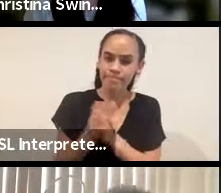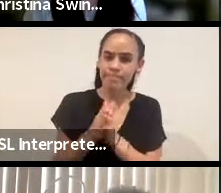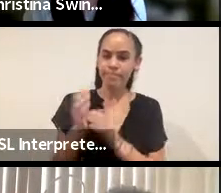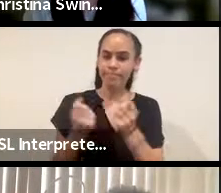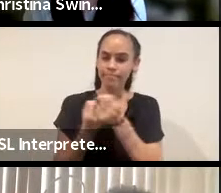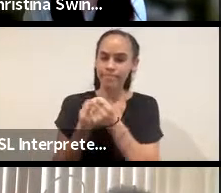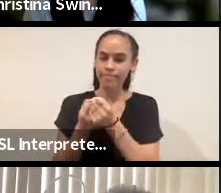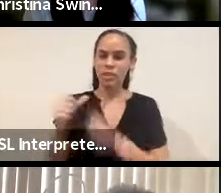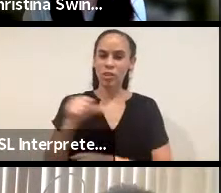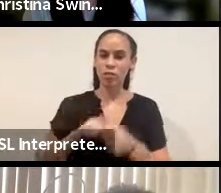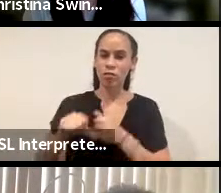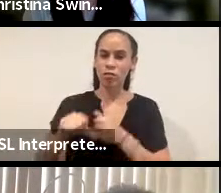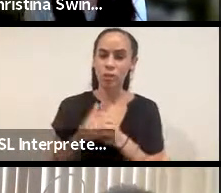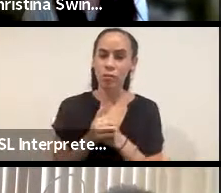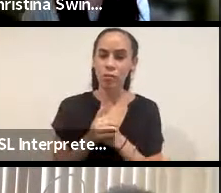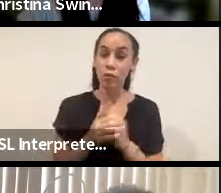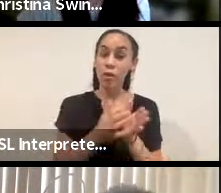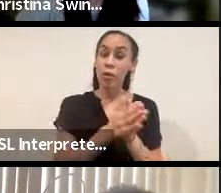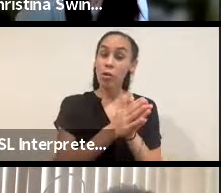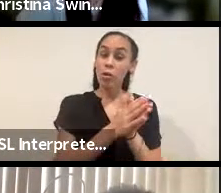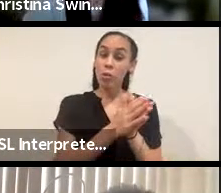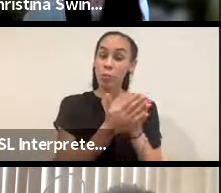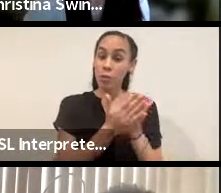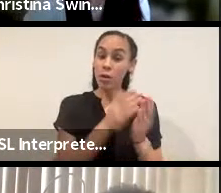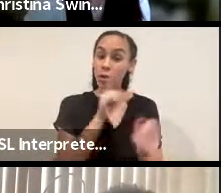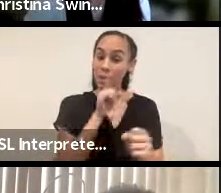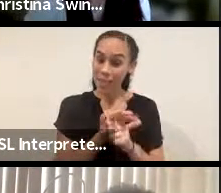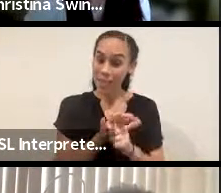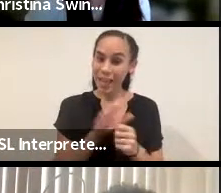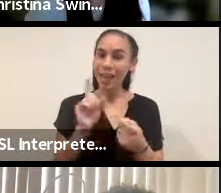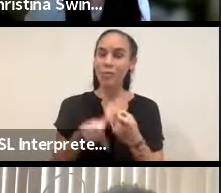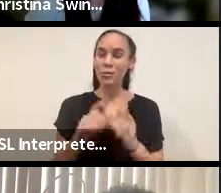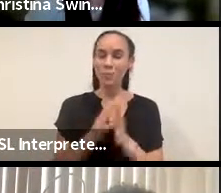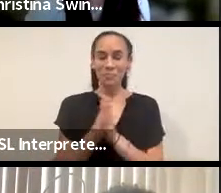The book is dedicated to my